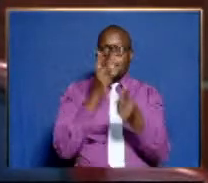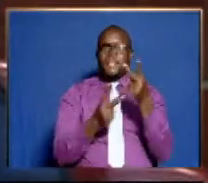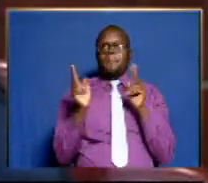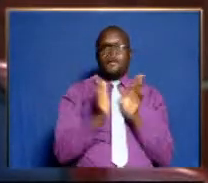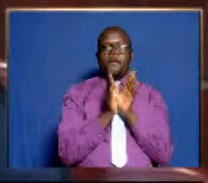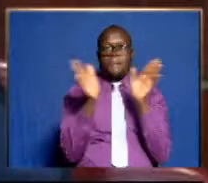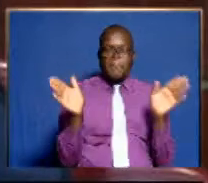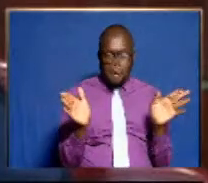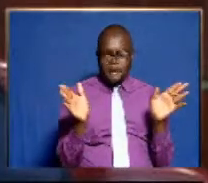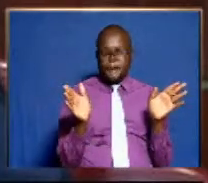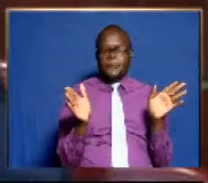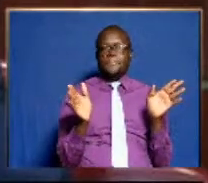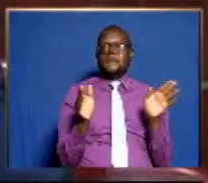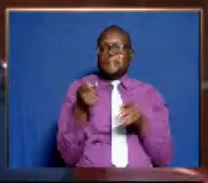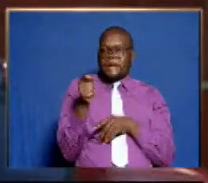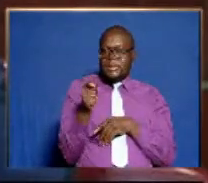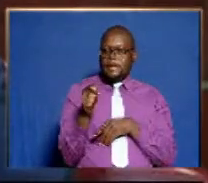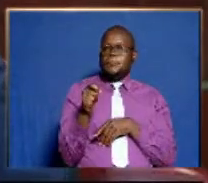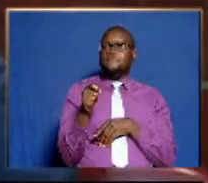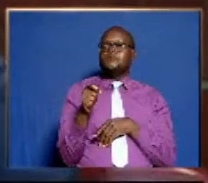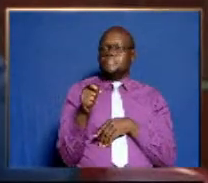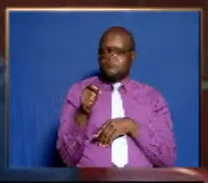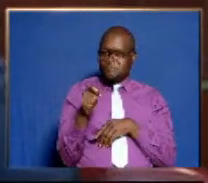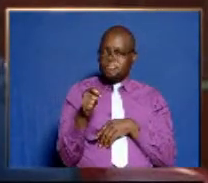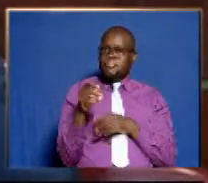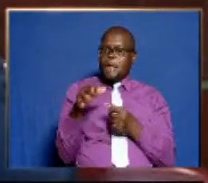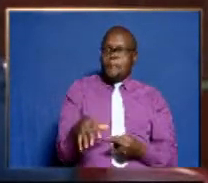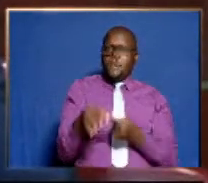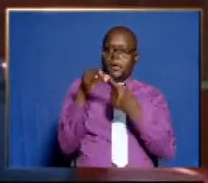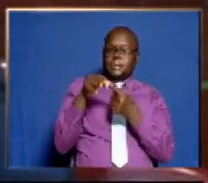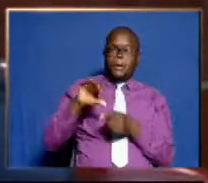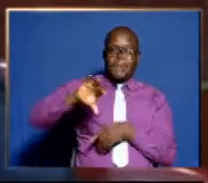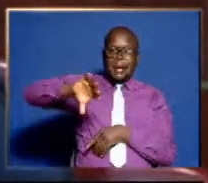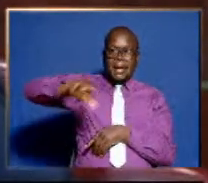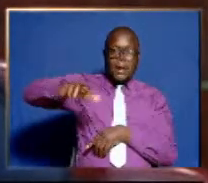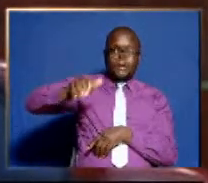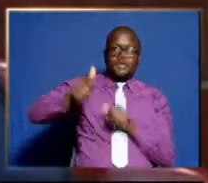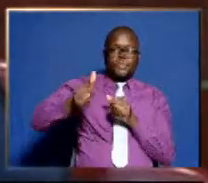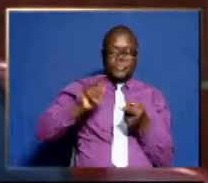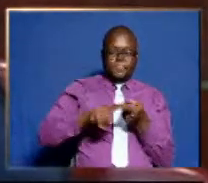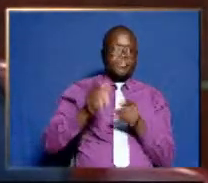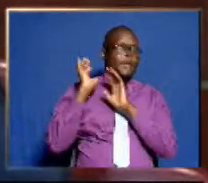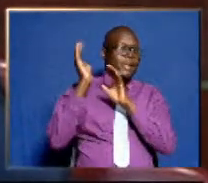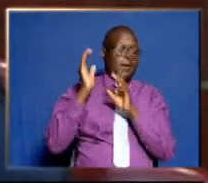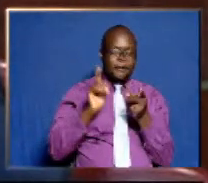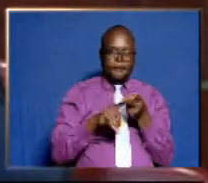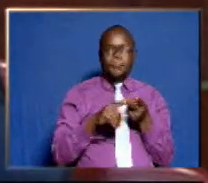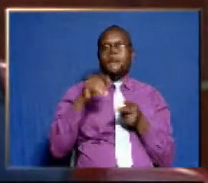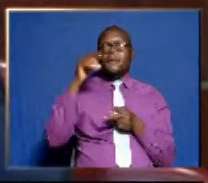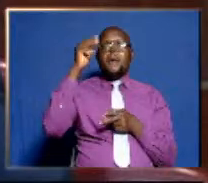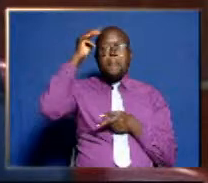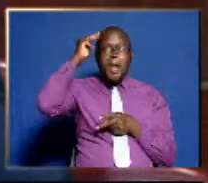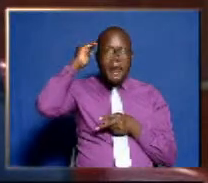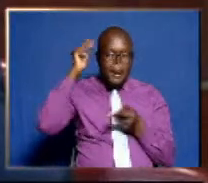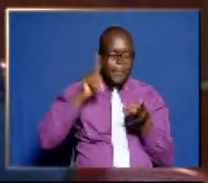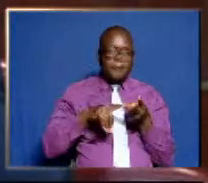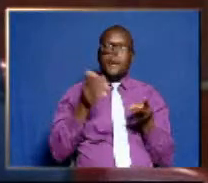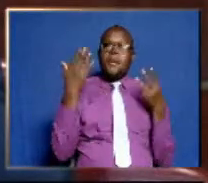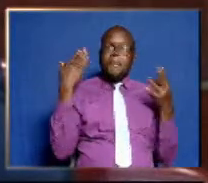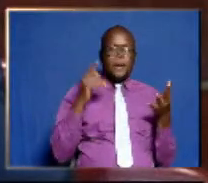public on the key expenditure priorities for the following counties: Kilifi, Mandera,